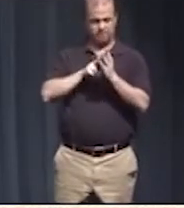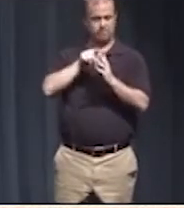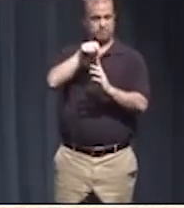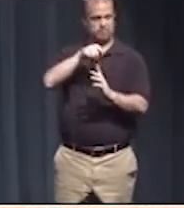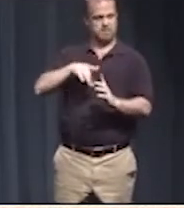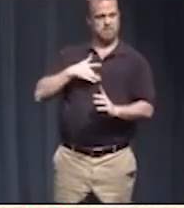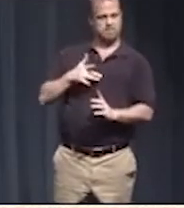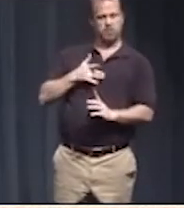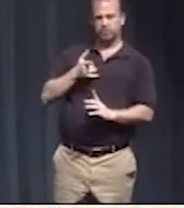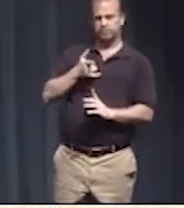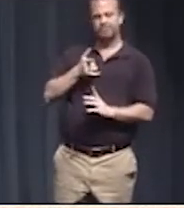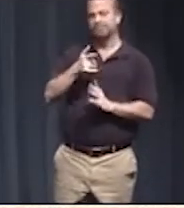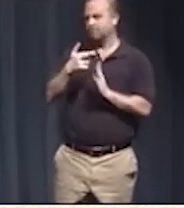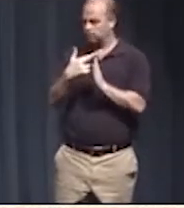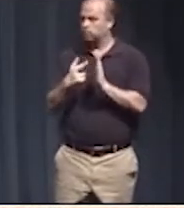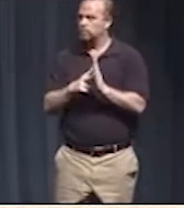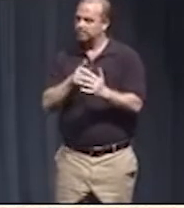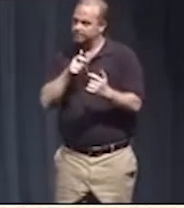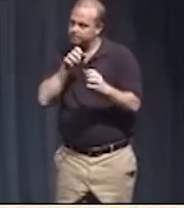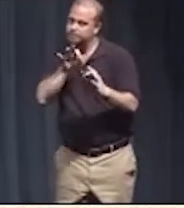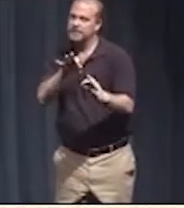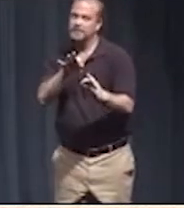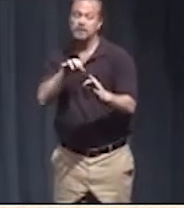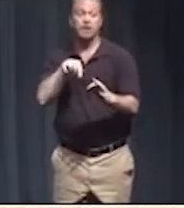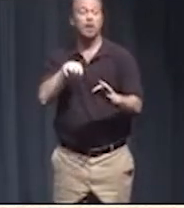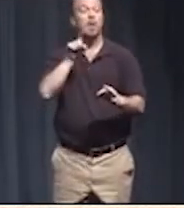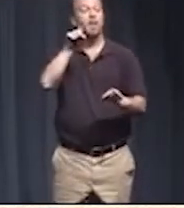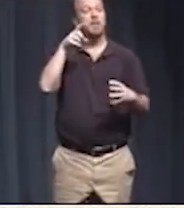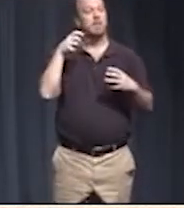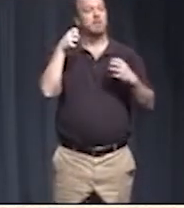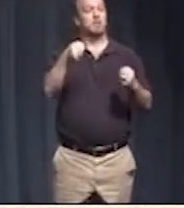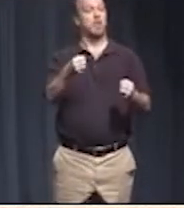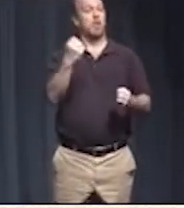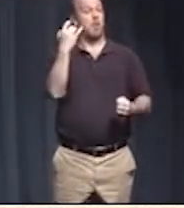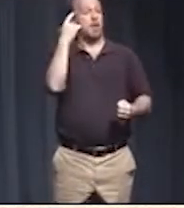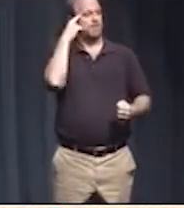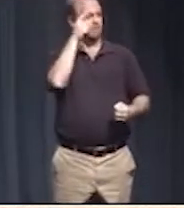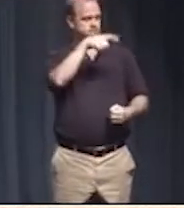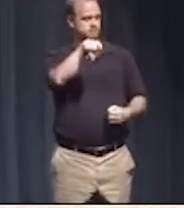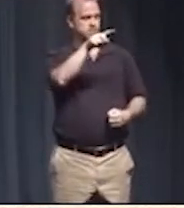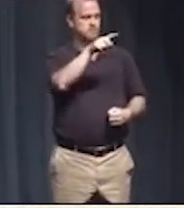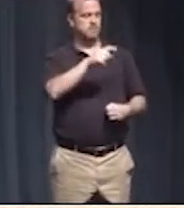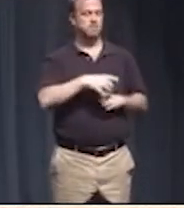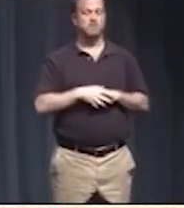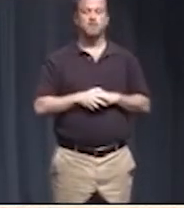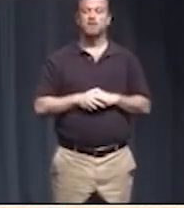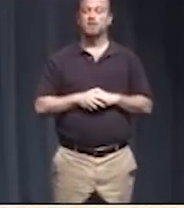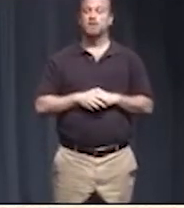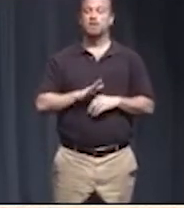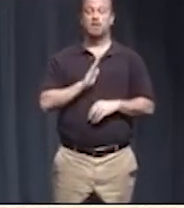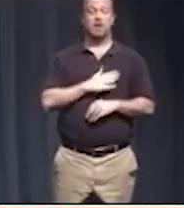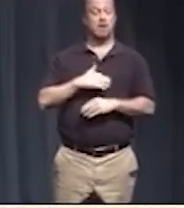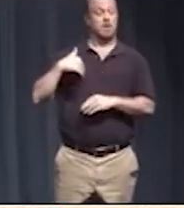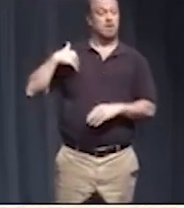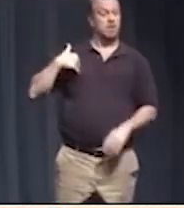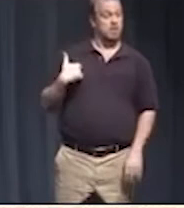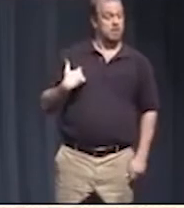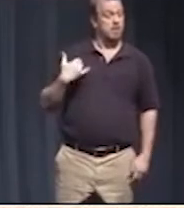to emotion. First off, we are supposed to be strong for you. It is our responsibility to be strong